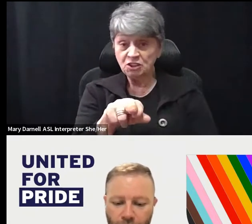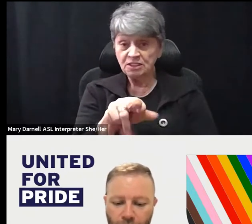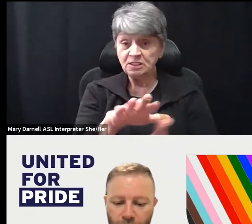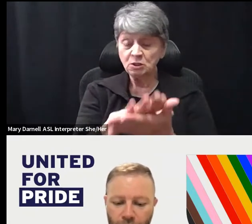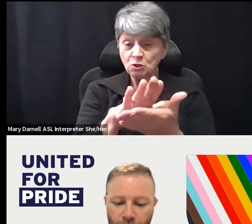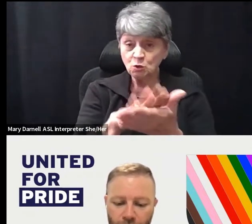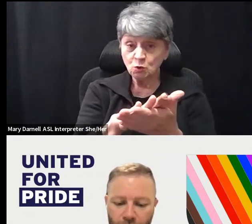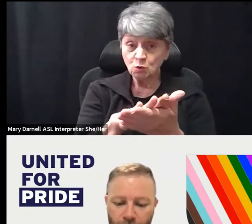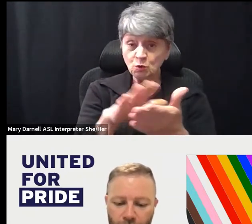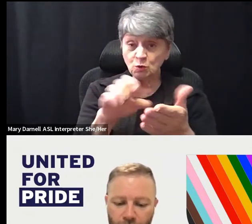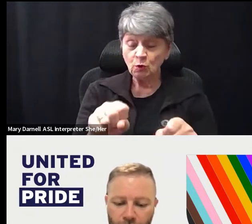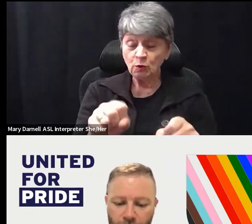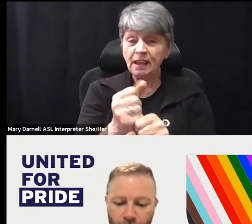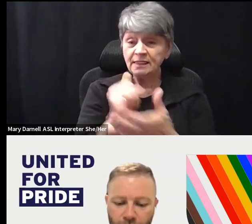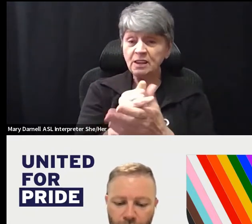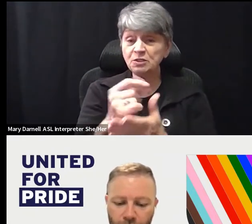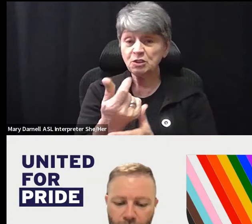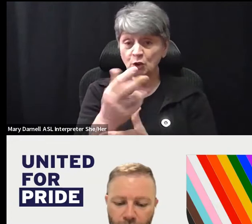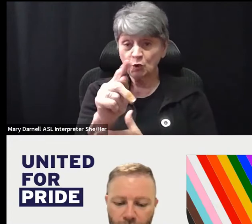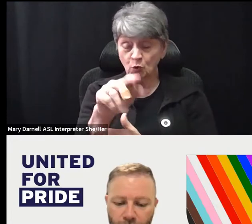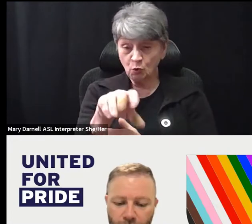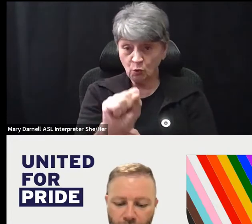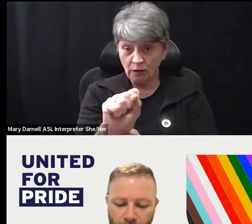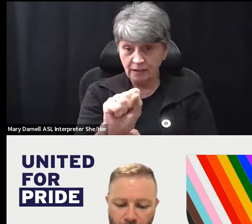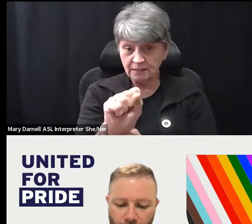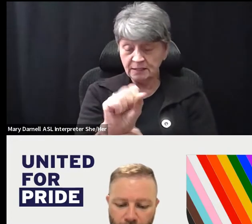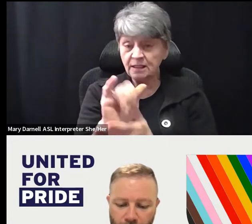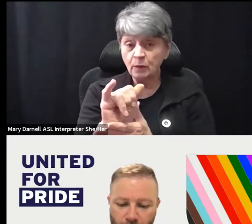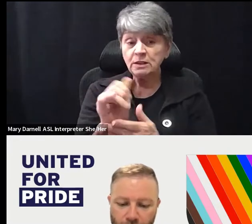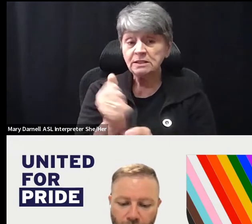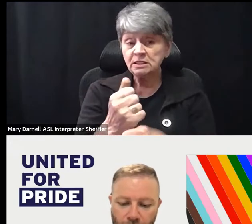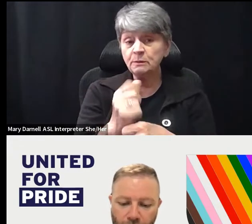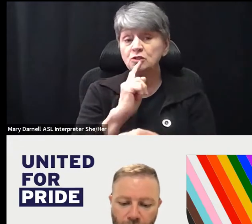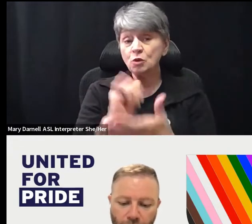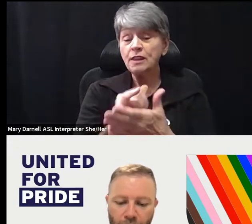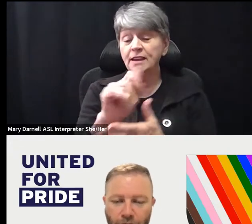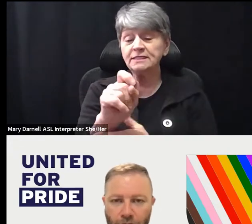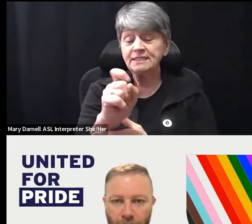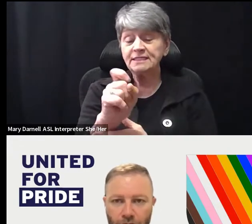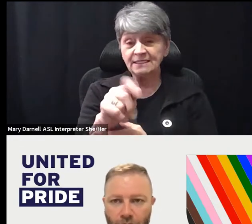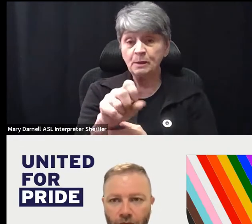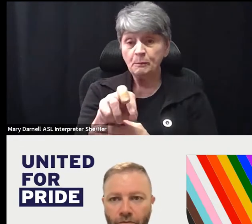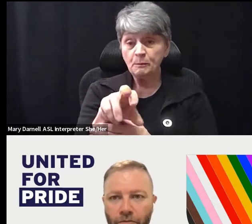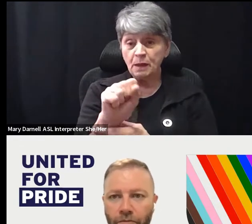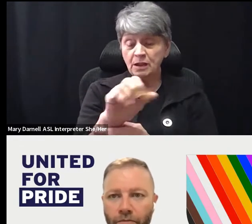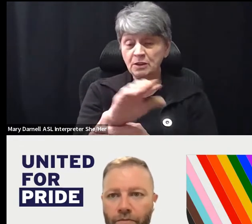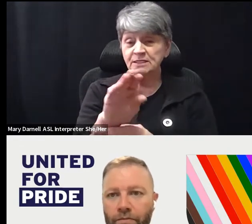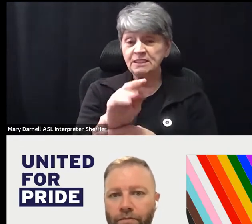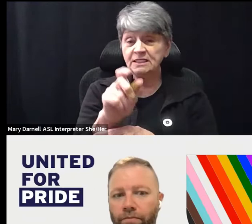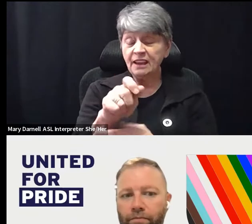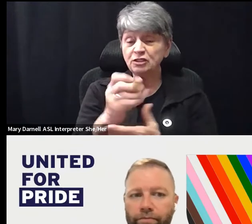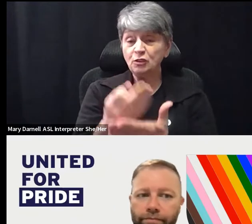an uncommon practice to ensure that taxpayers weren't forced to fund religious entities. But the Supreme Court held the state